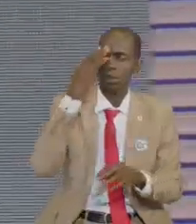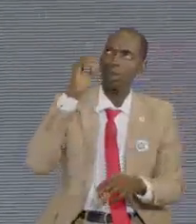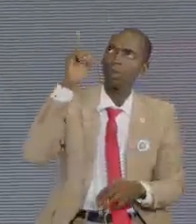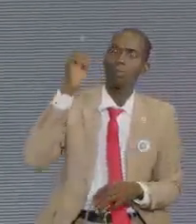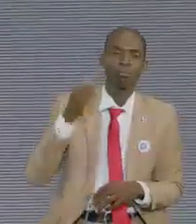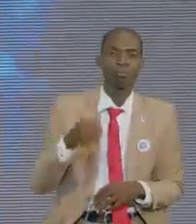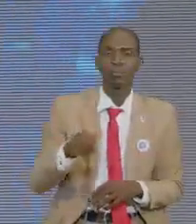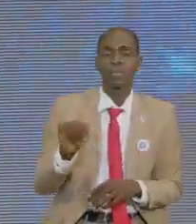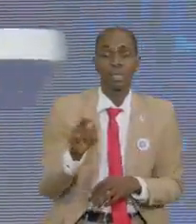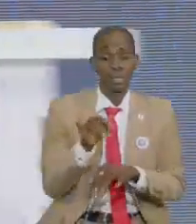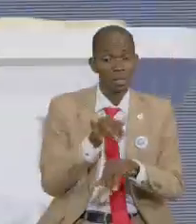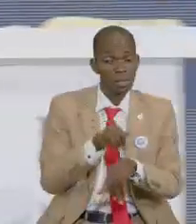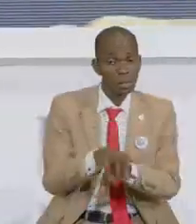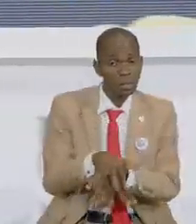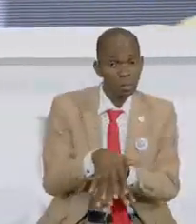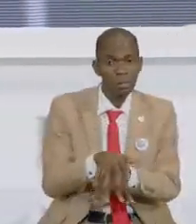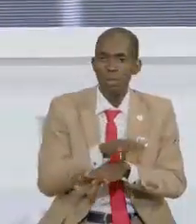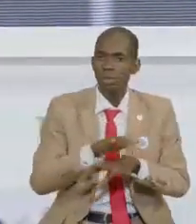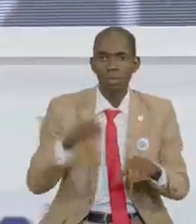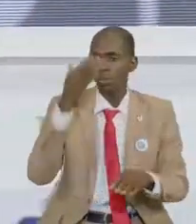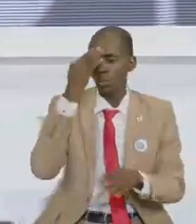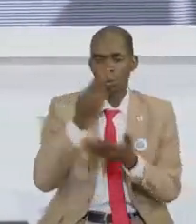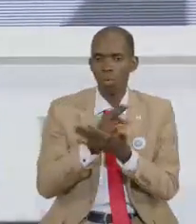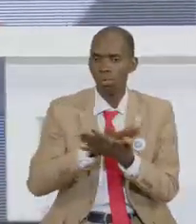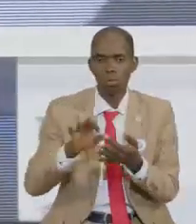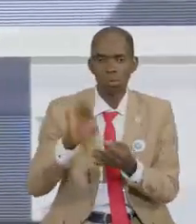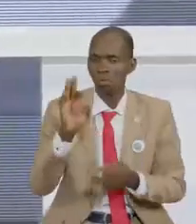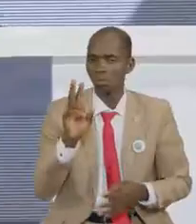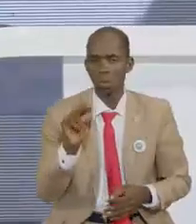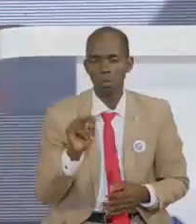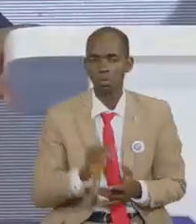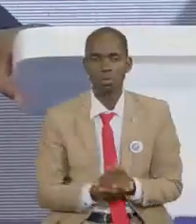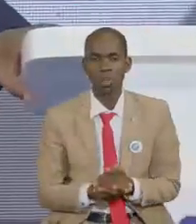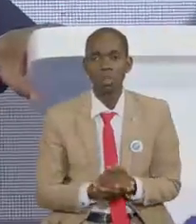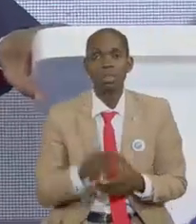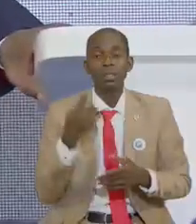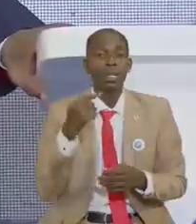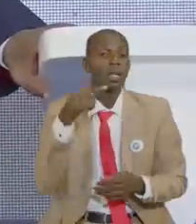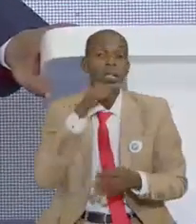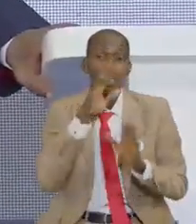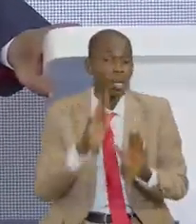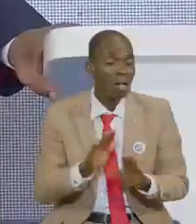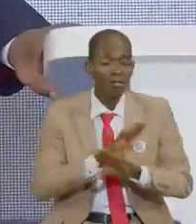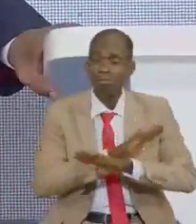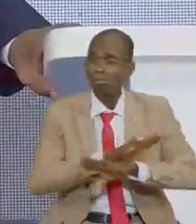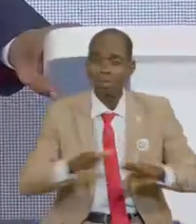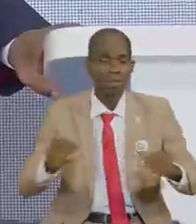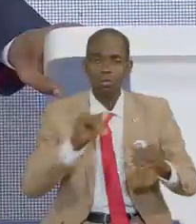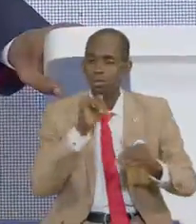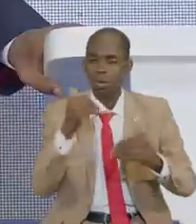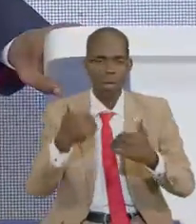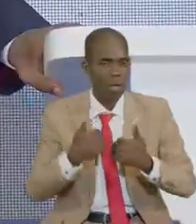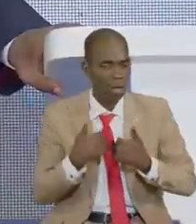hypocrite doesn't know the Holy Spirit. And the liar doesn't have the Holy